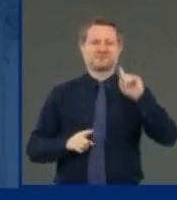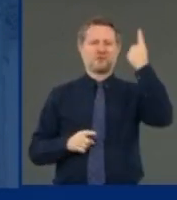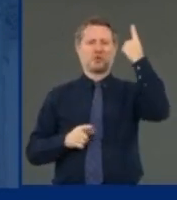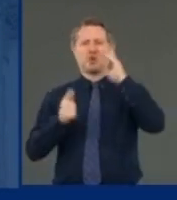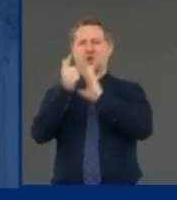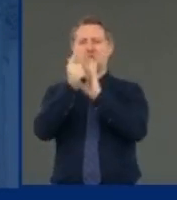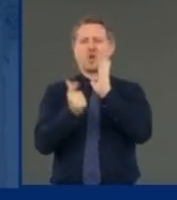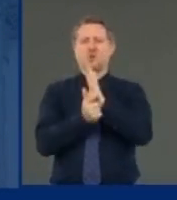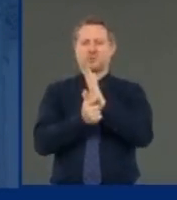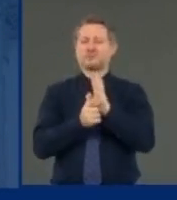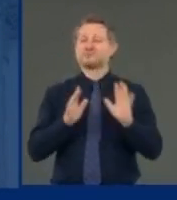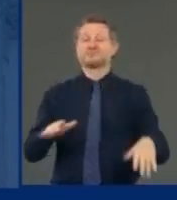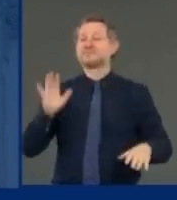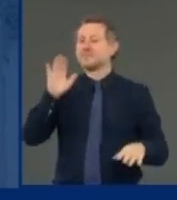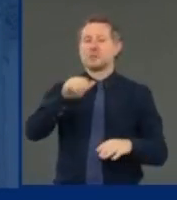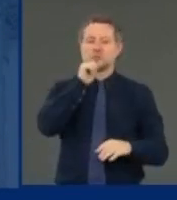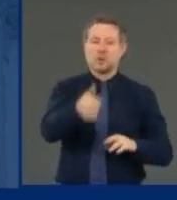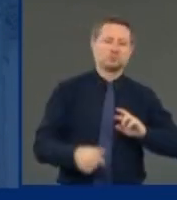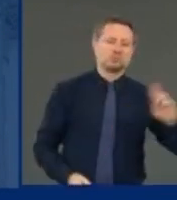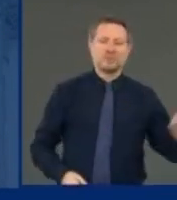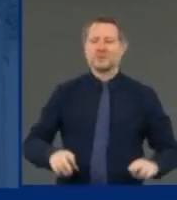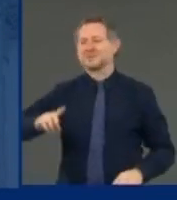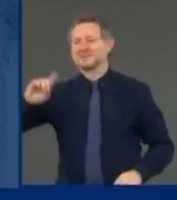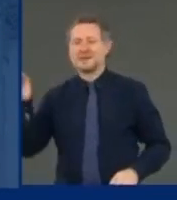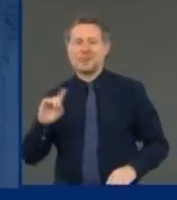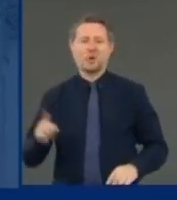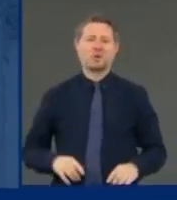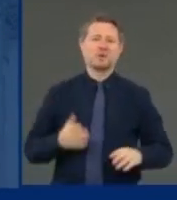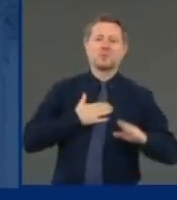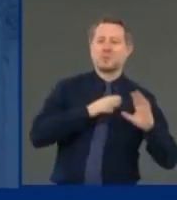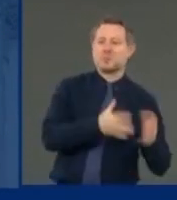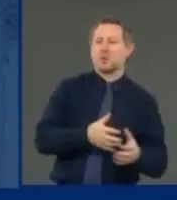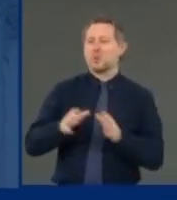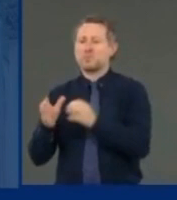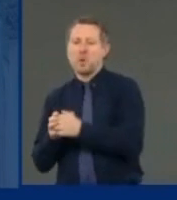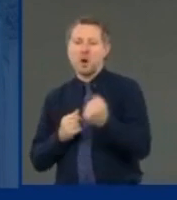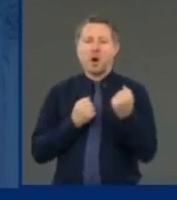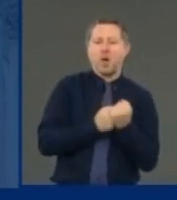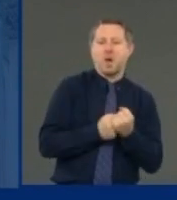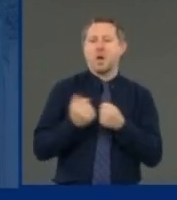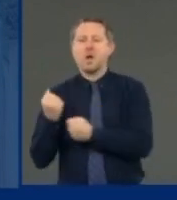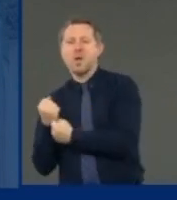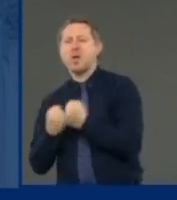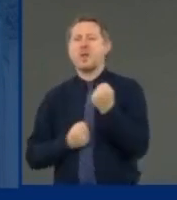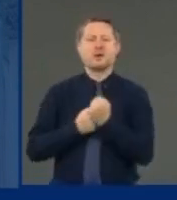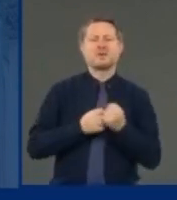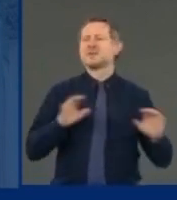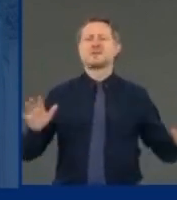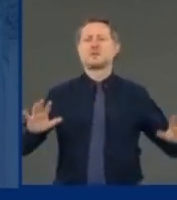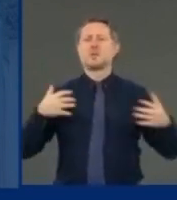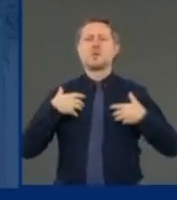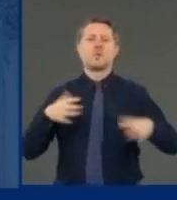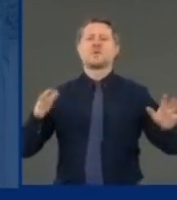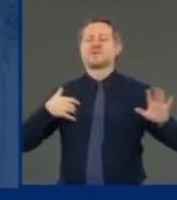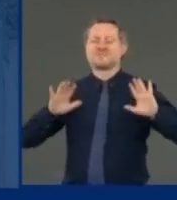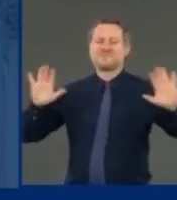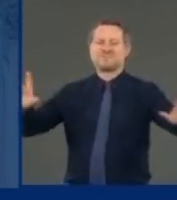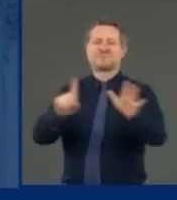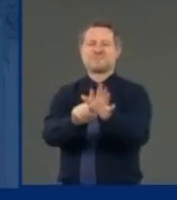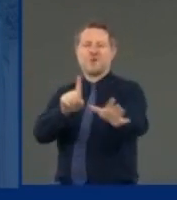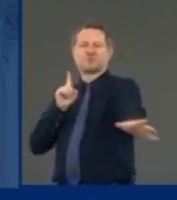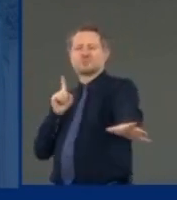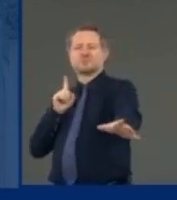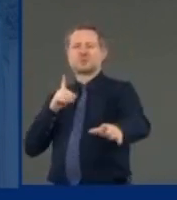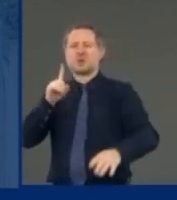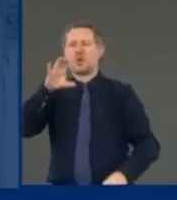And this is not a partisan issue. This is not Democrats versus Republicans. I have stayed 100 miles away from any politics all through